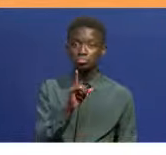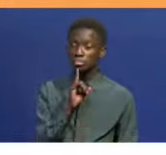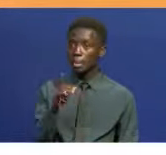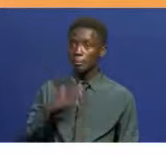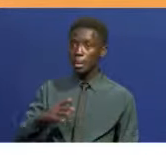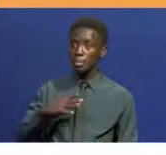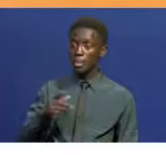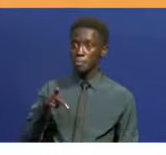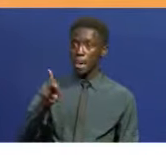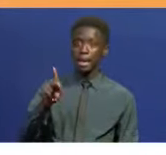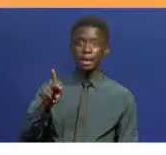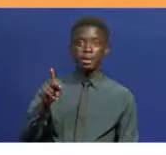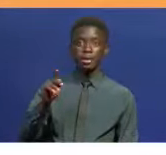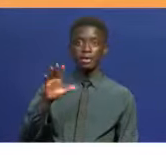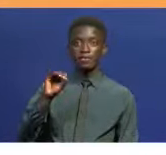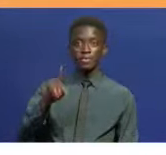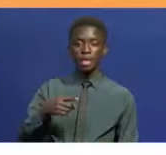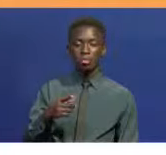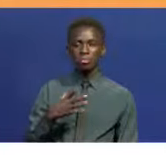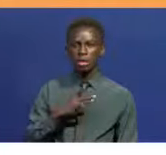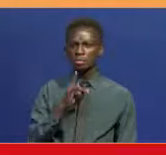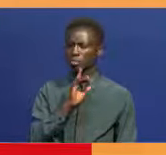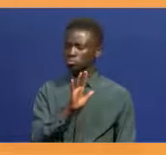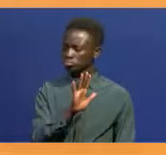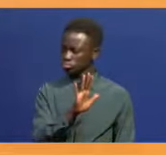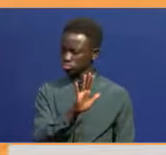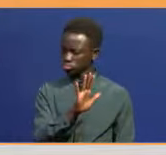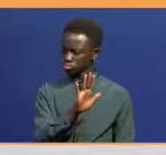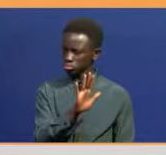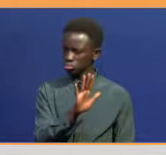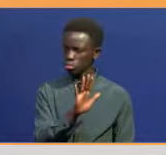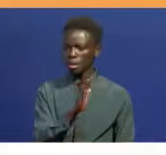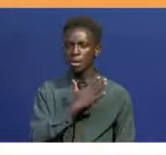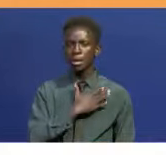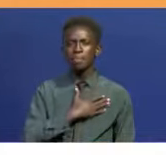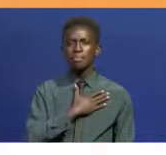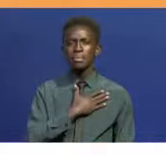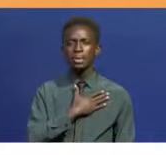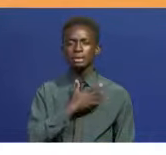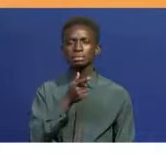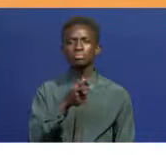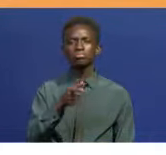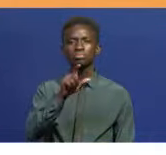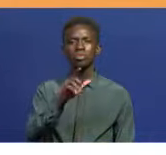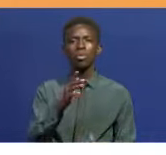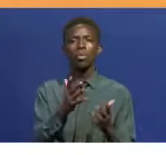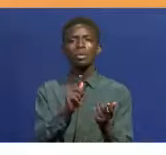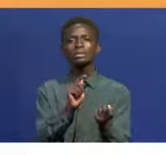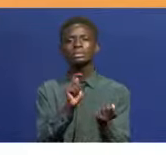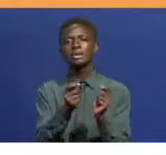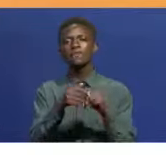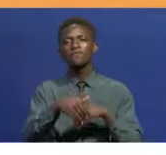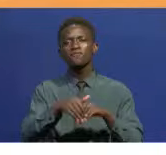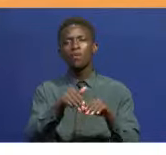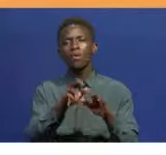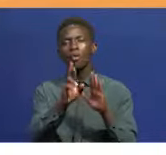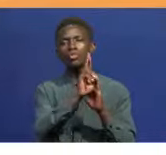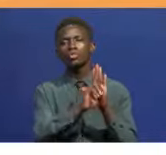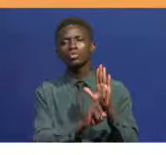going to pay 50,000 per guard, they'll tell you no, readjust. Austerity measures. So you